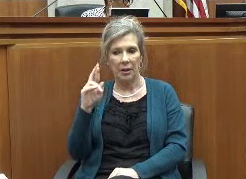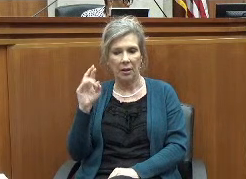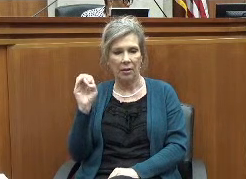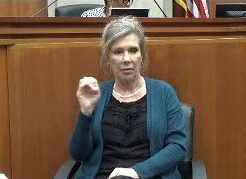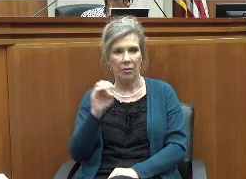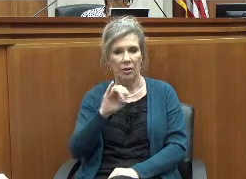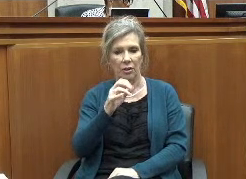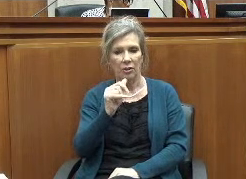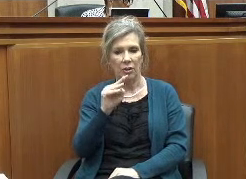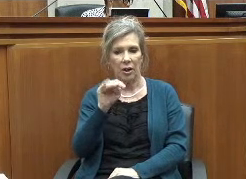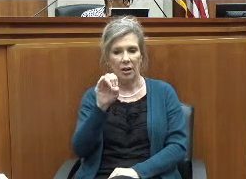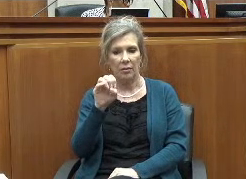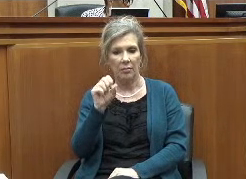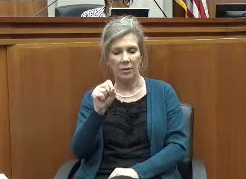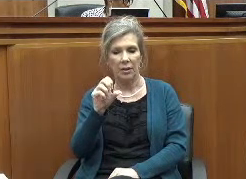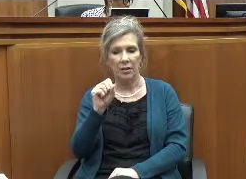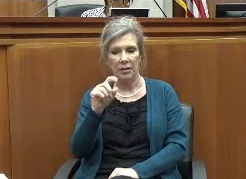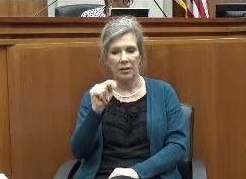James St. Pierre,